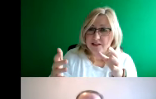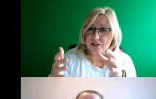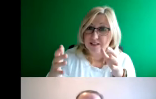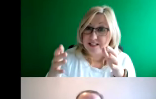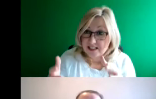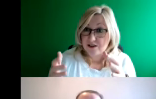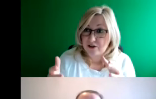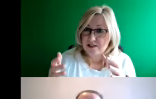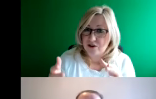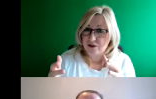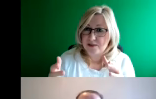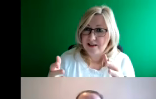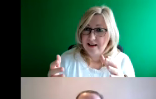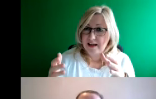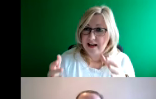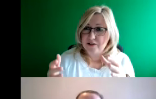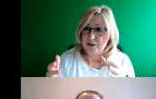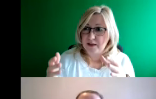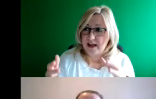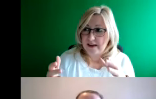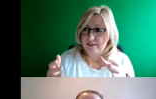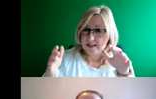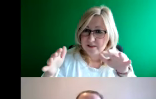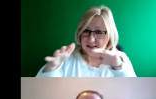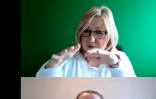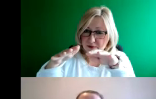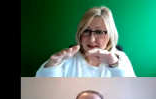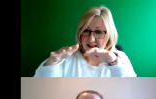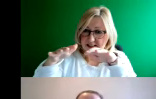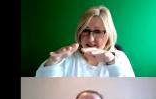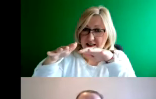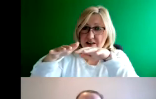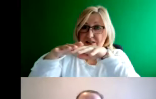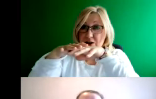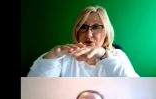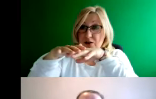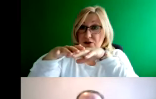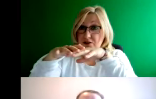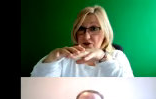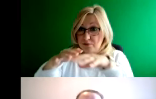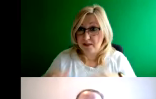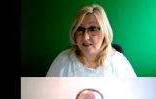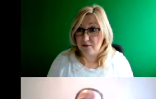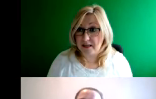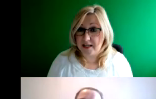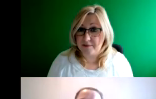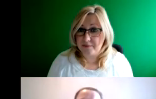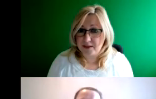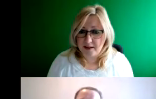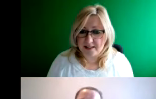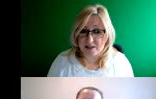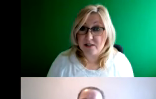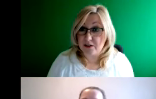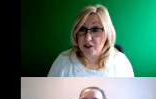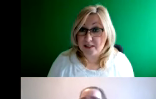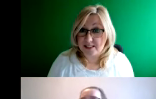mapped onto the discourse norms and how do you behave. So this is where we start to see the socio-cultural piece coming in,